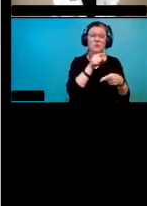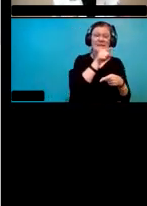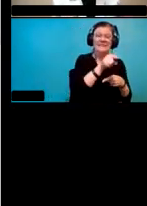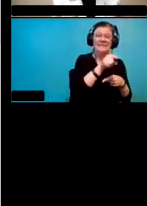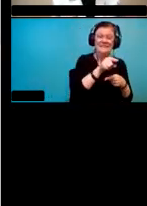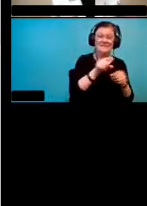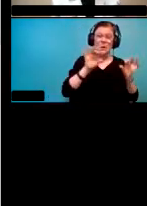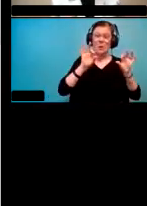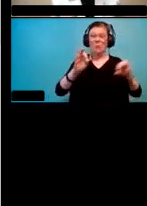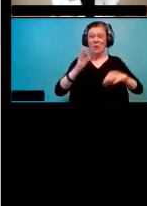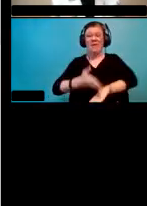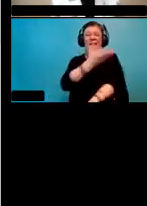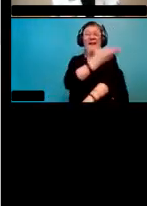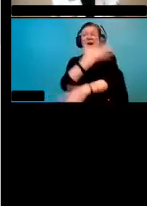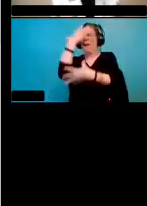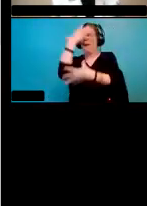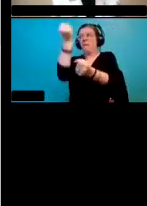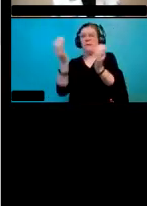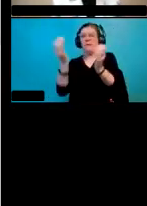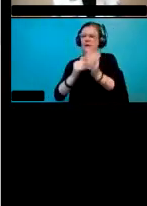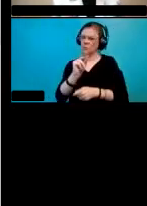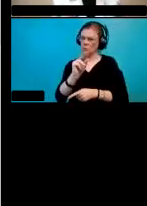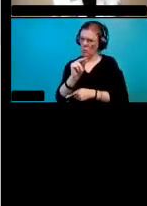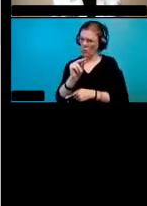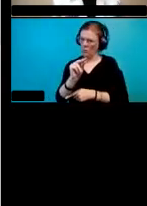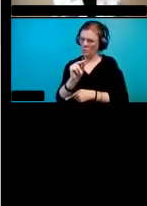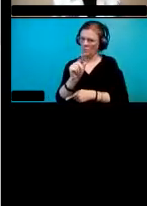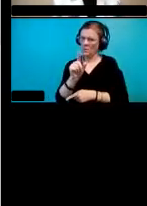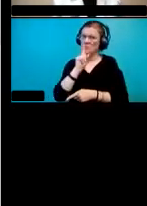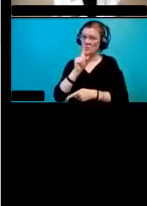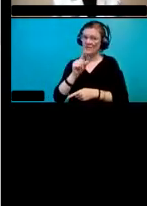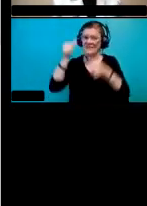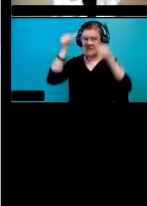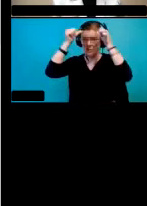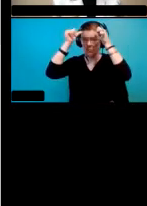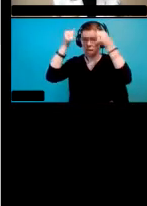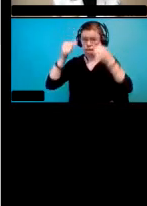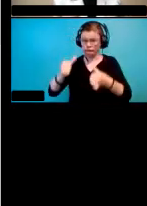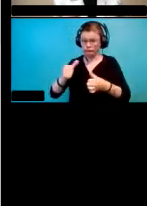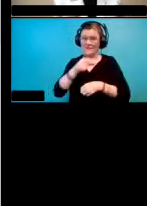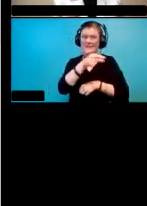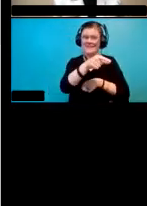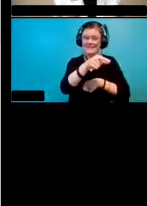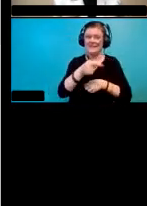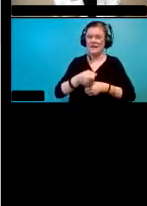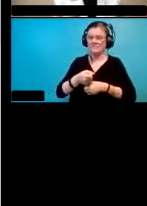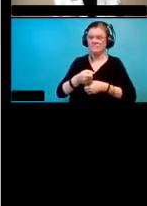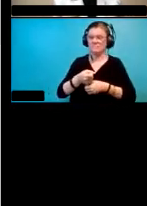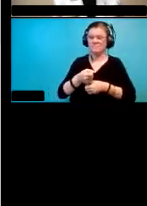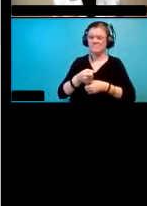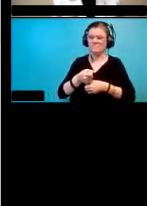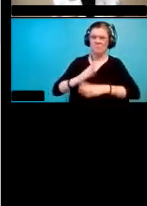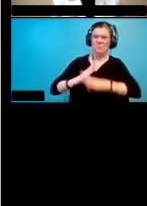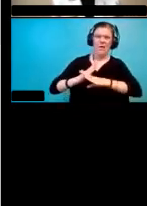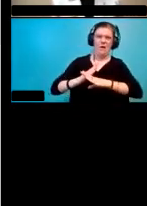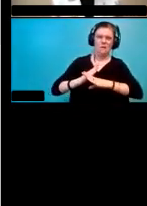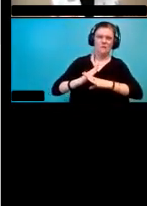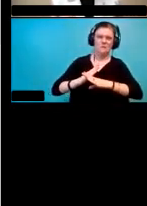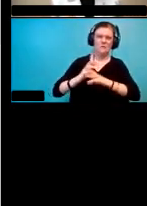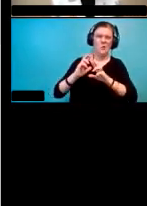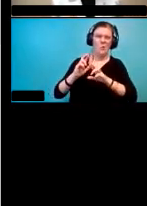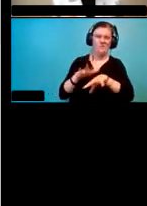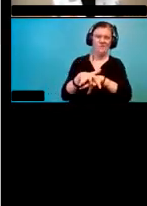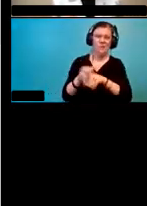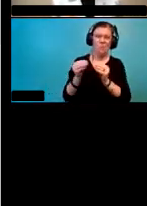memory, but they can help to slow any progression of memory loss. And our real